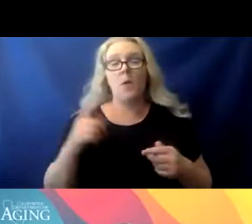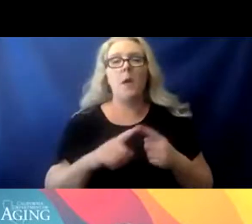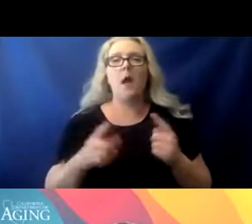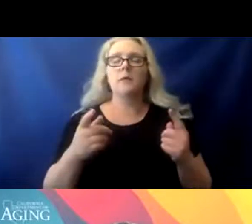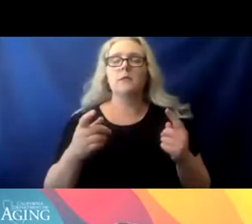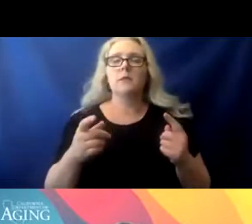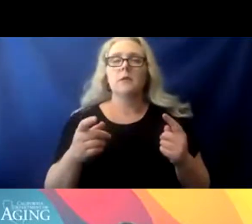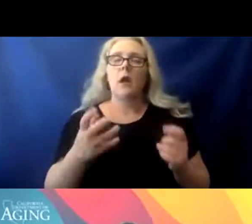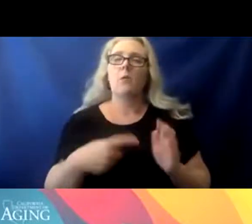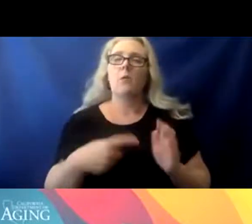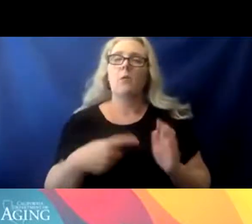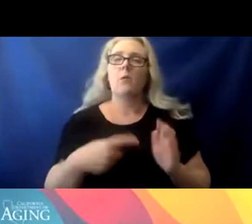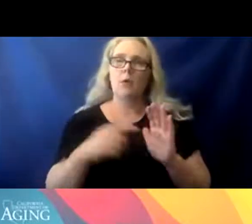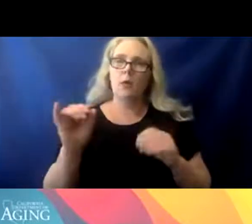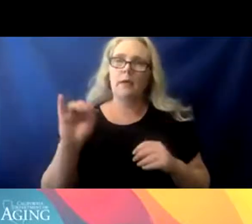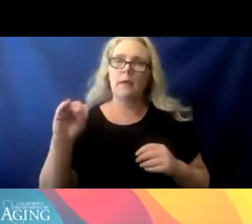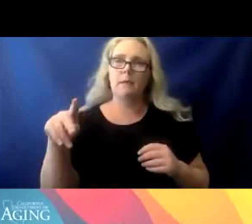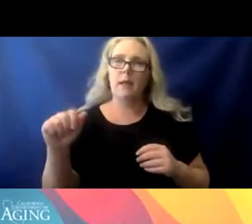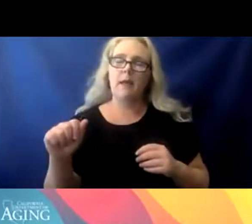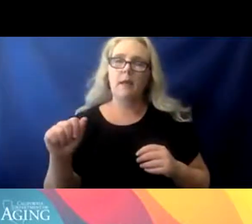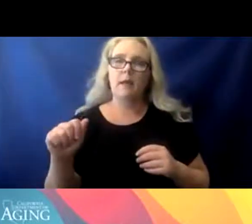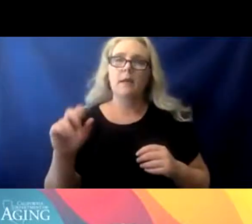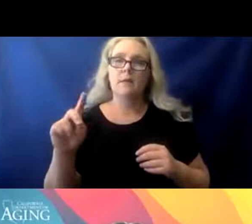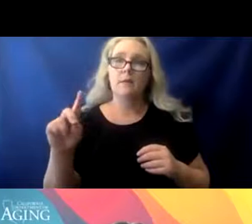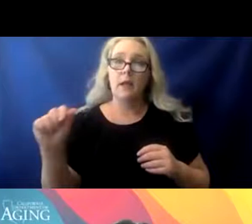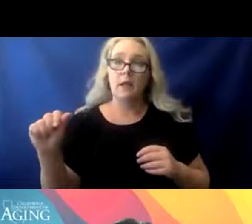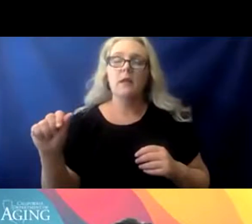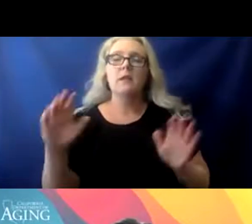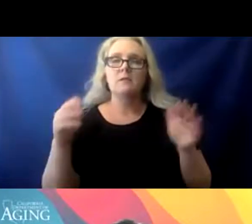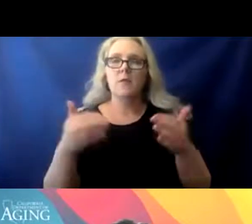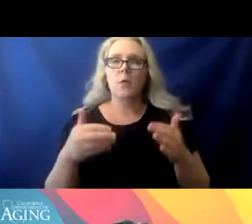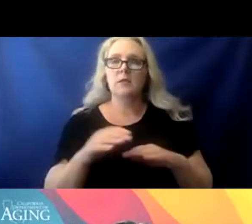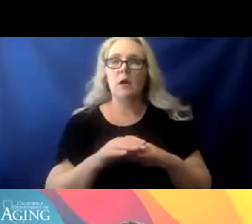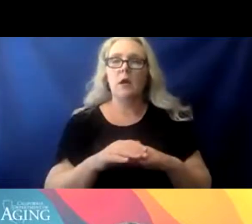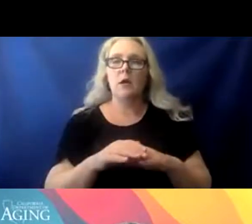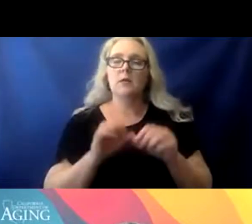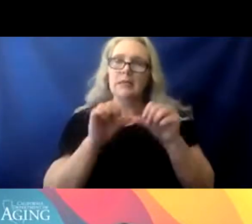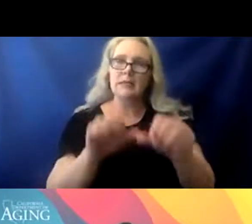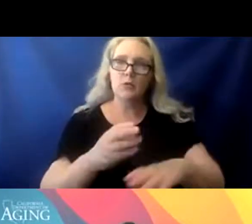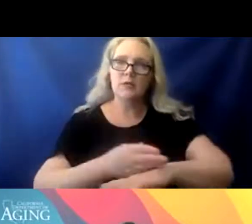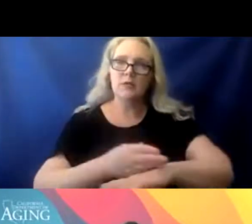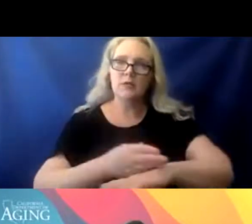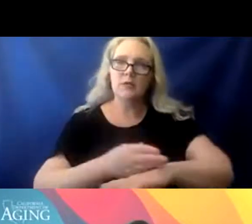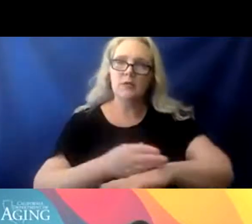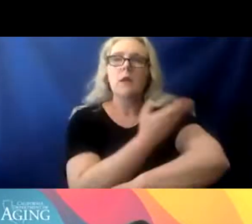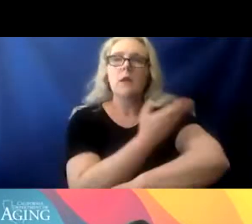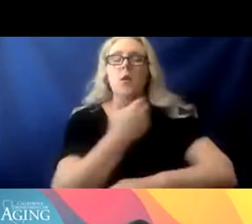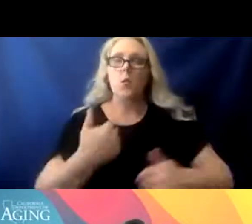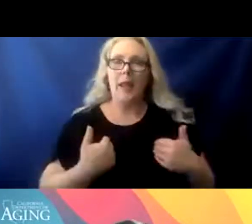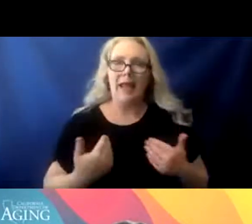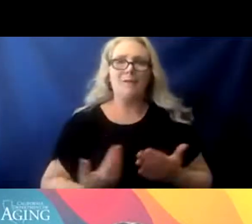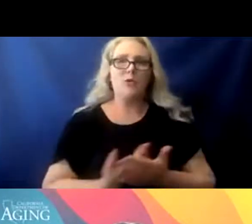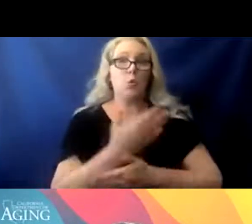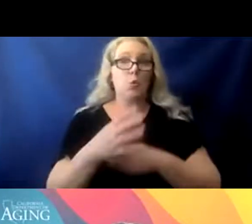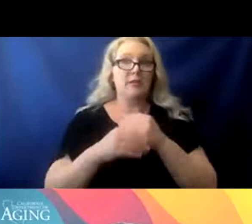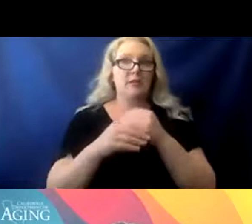that, like the MPA, the data dashboard is focused on continuous improvement, because we have some brand new additions to the dashboard